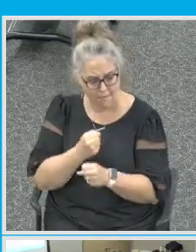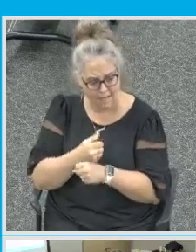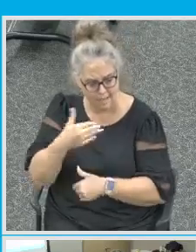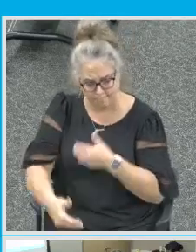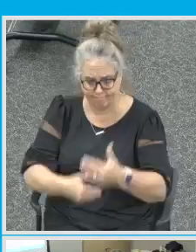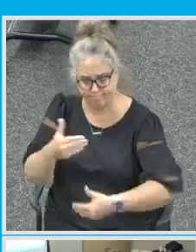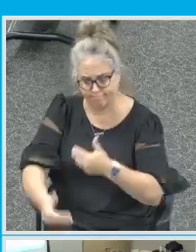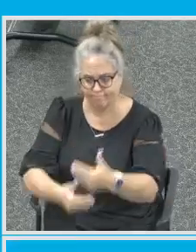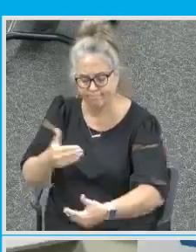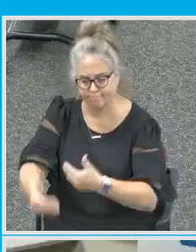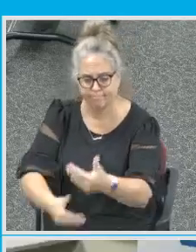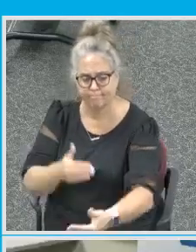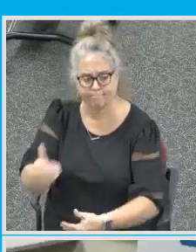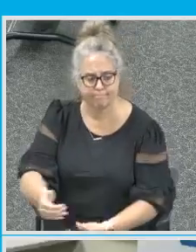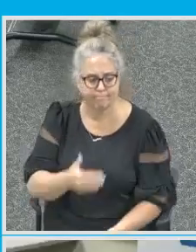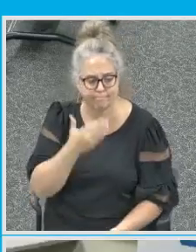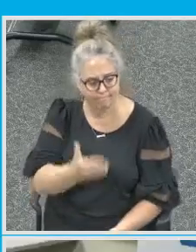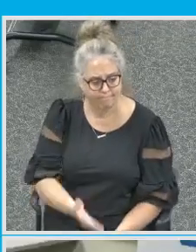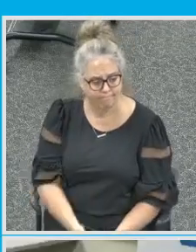Any other board comments?